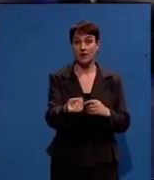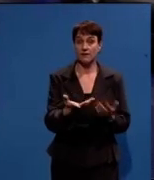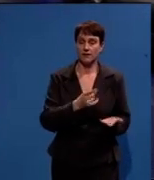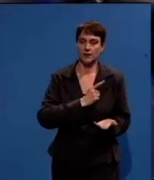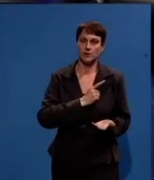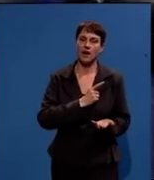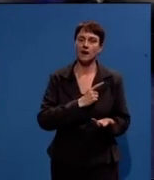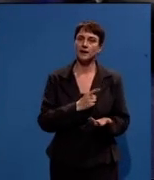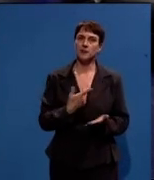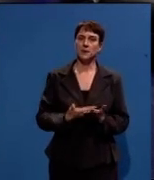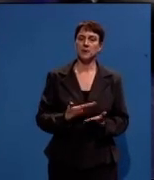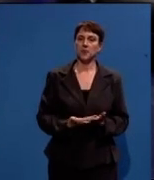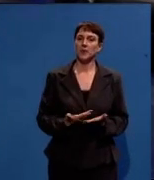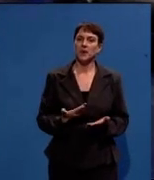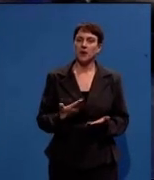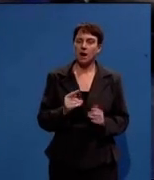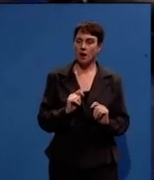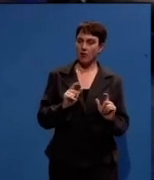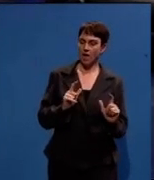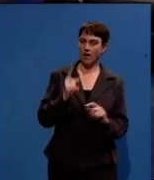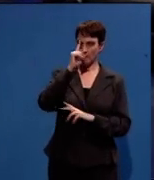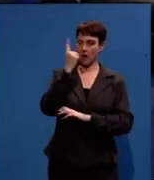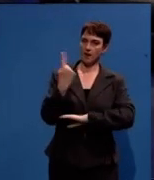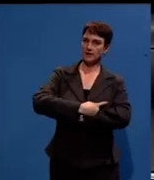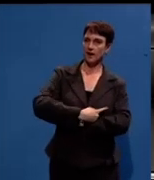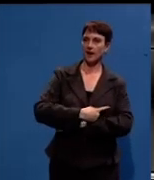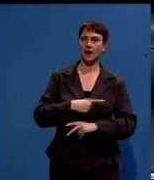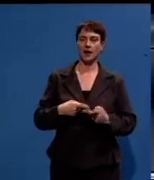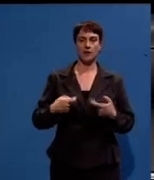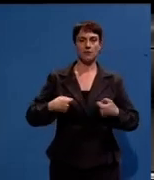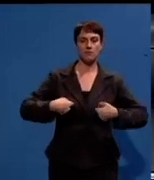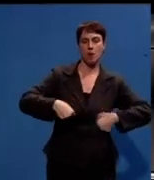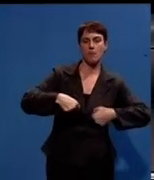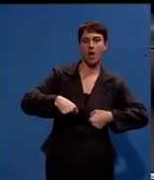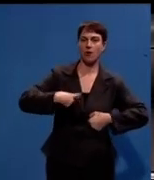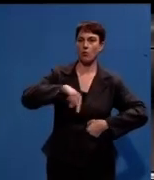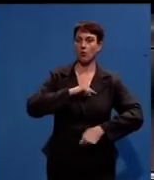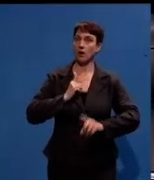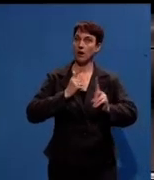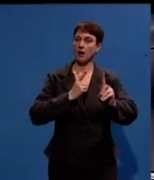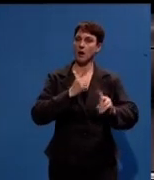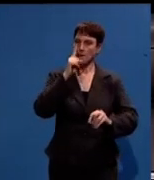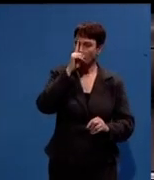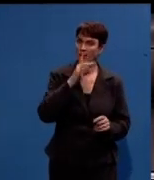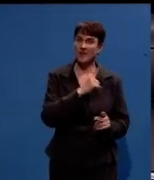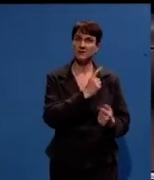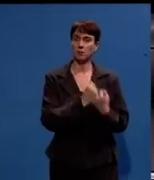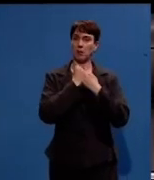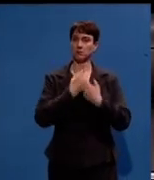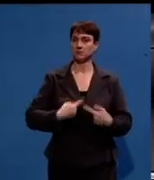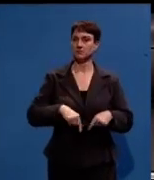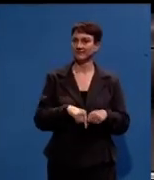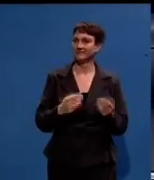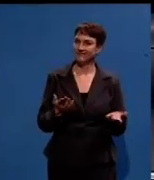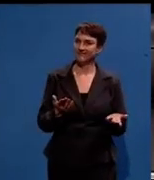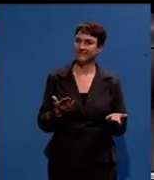made them, you know, very aware of Mandela Day, the Bikers for Mandela Day, and they also support us in, you know, in doing that,